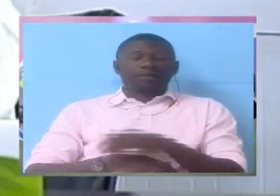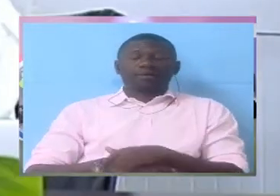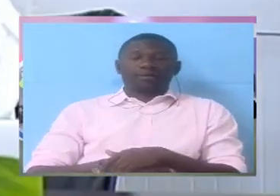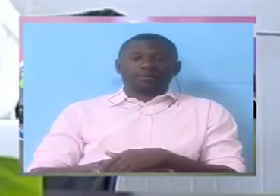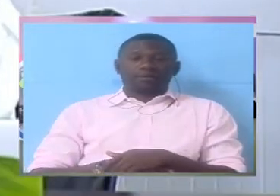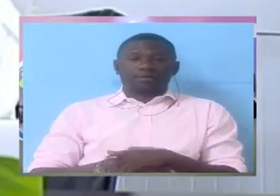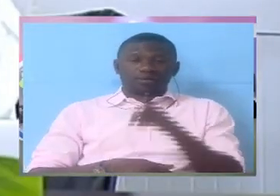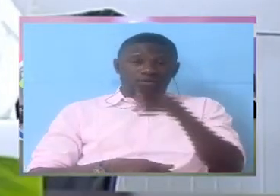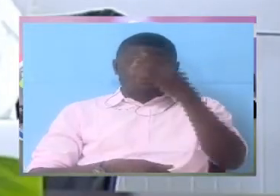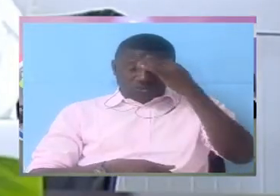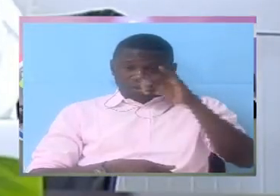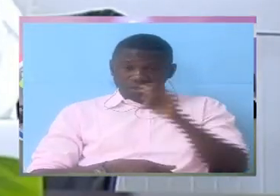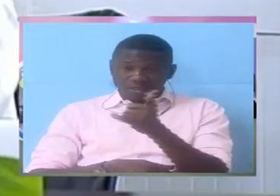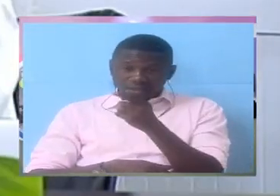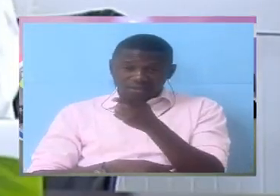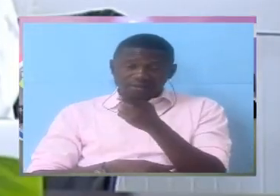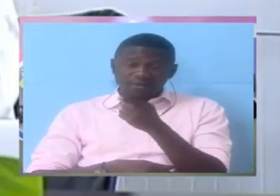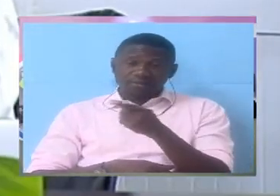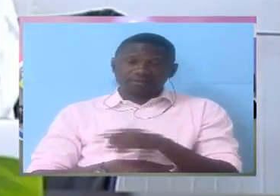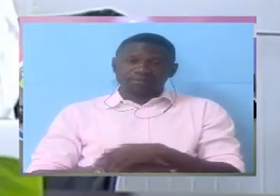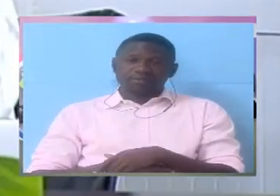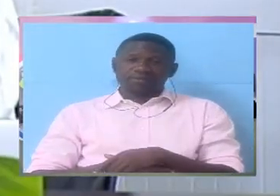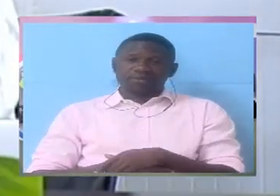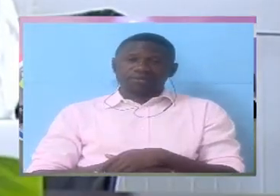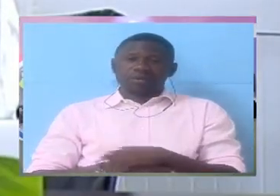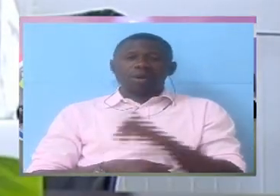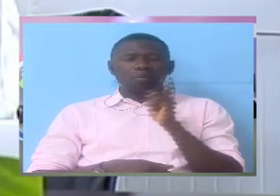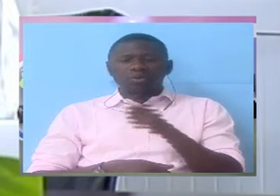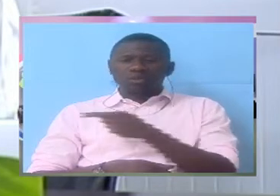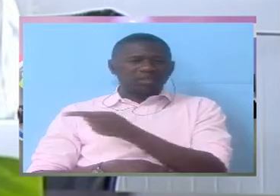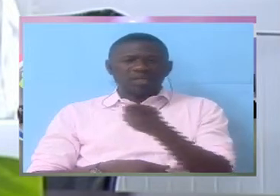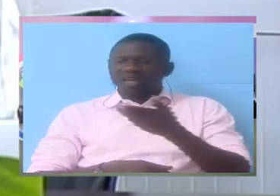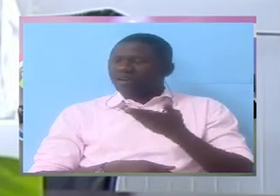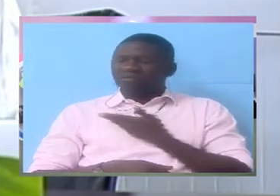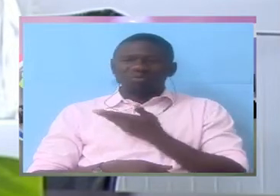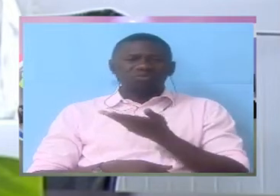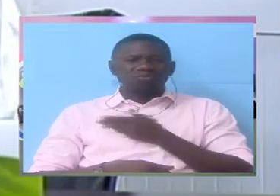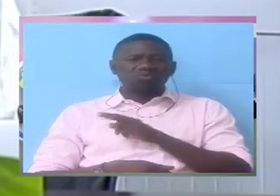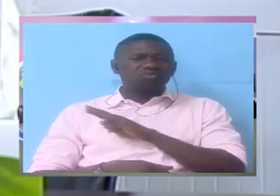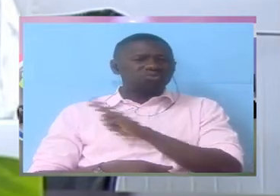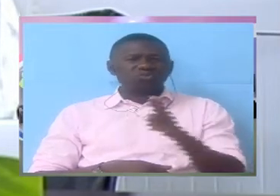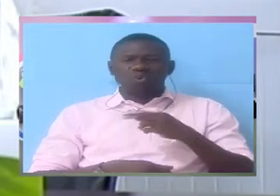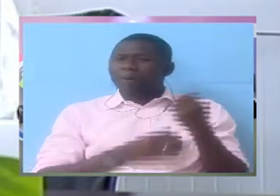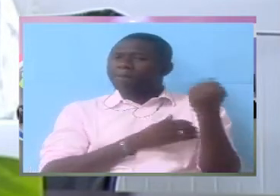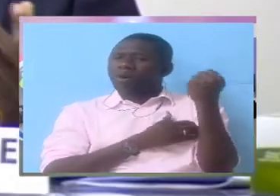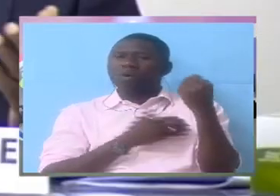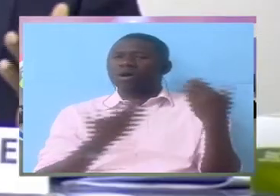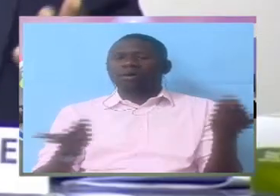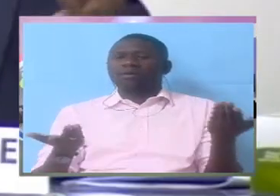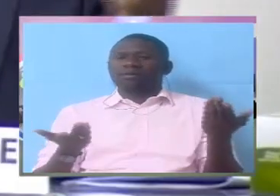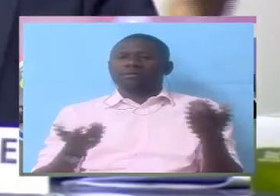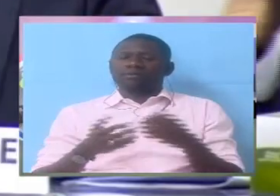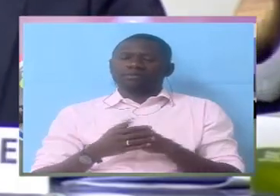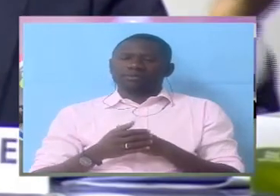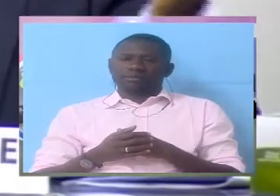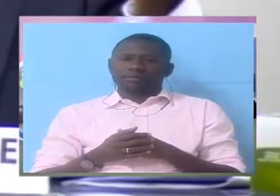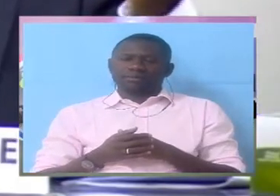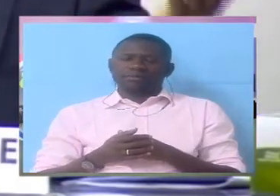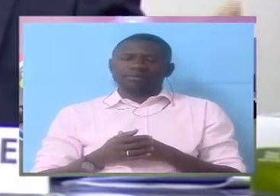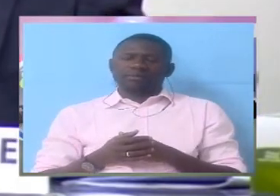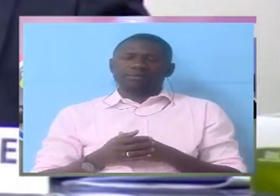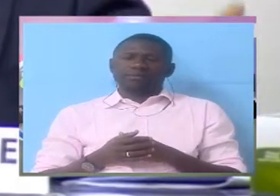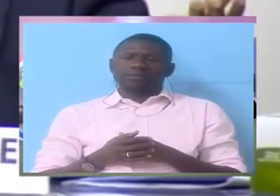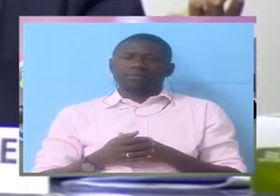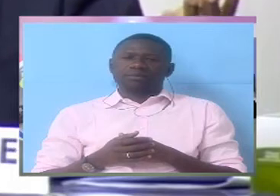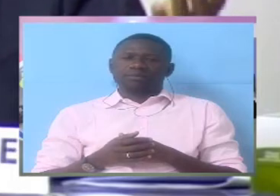Well, they have no option. Fere do table. Mr. Witness, please, we all know what the balance